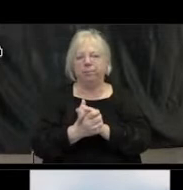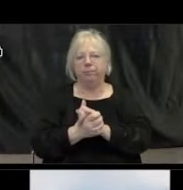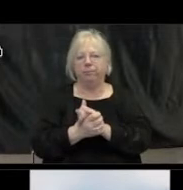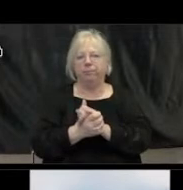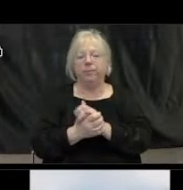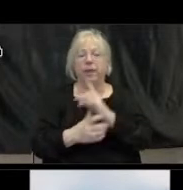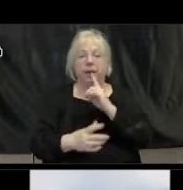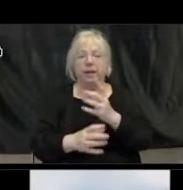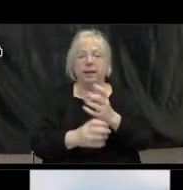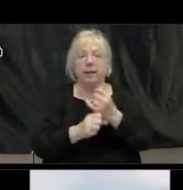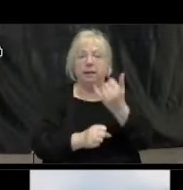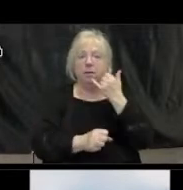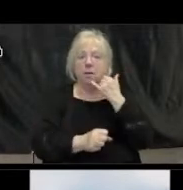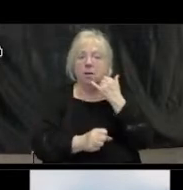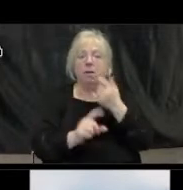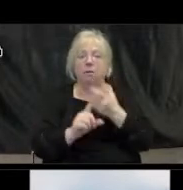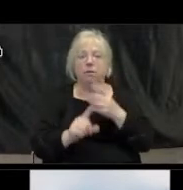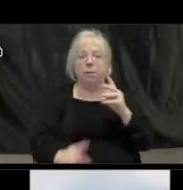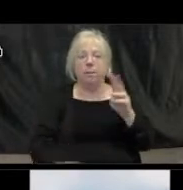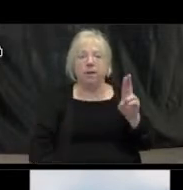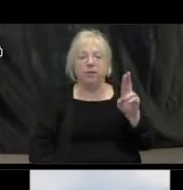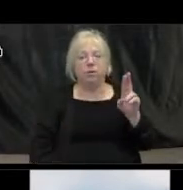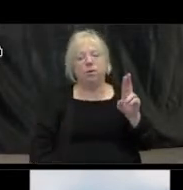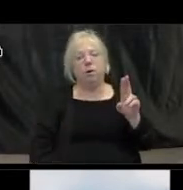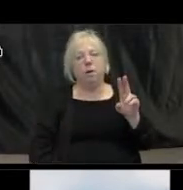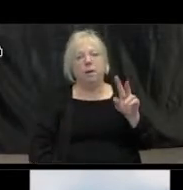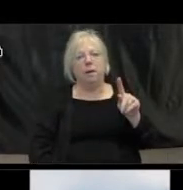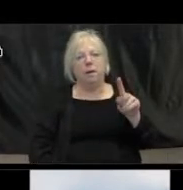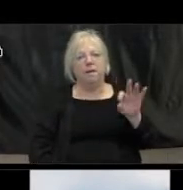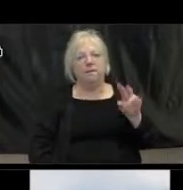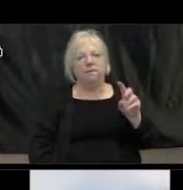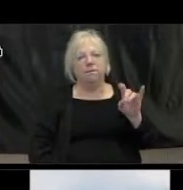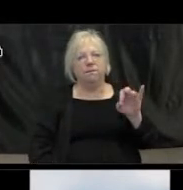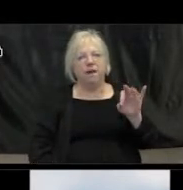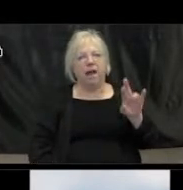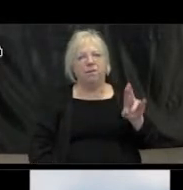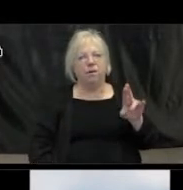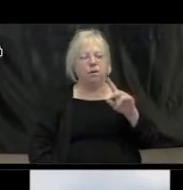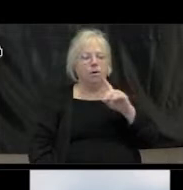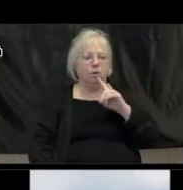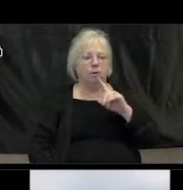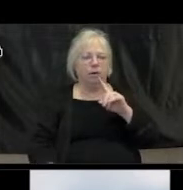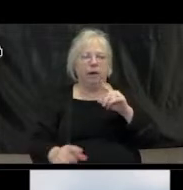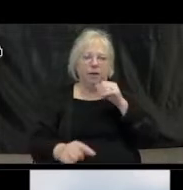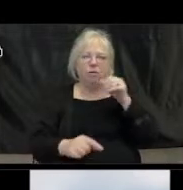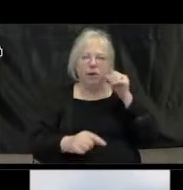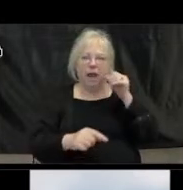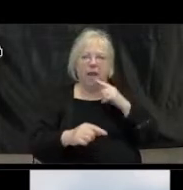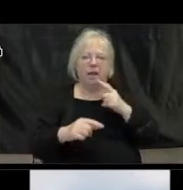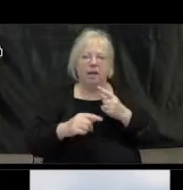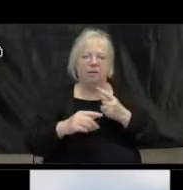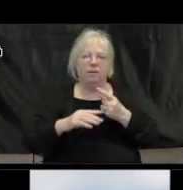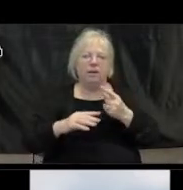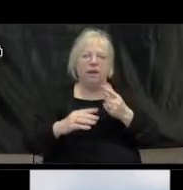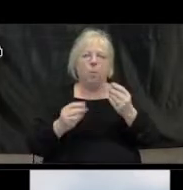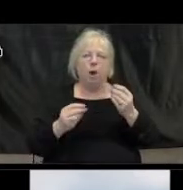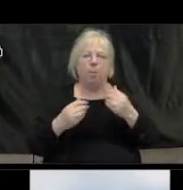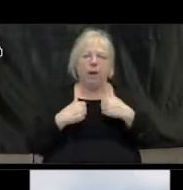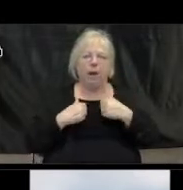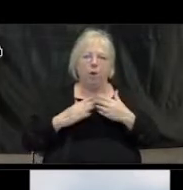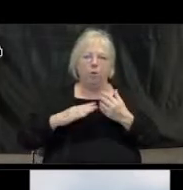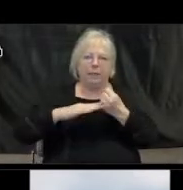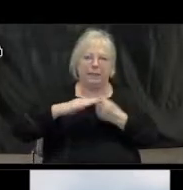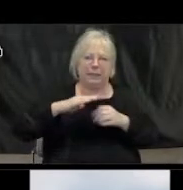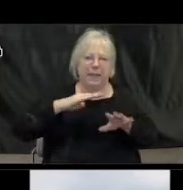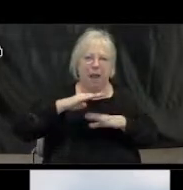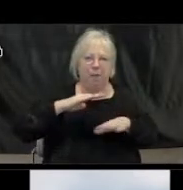I did get a call from Mr. Pfeiffer yesterday, who is the property owner, I guess, just to the south of this. And so